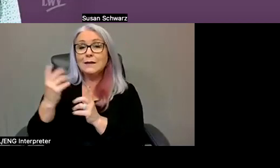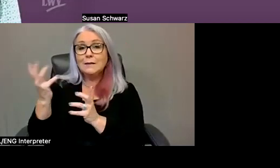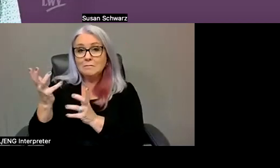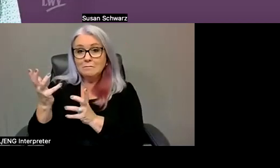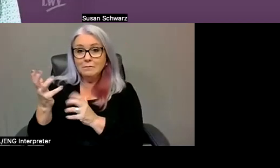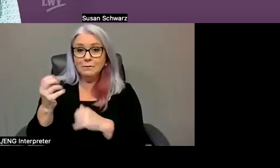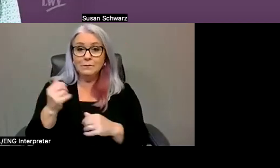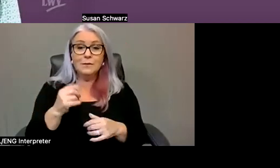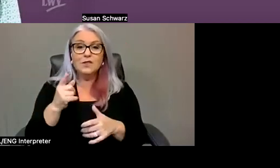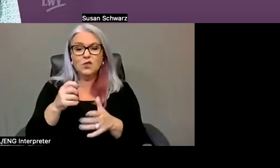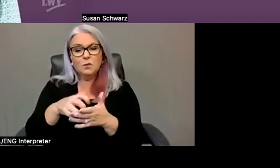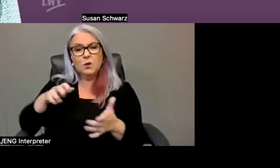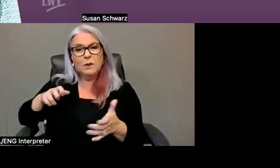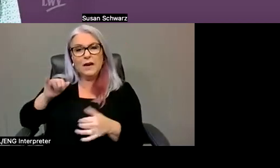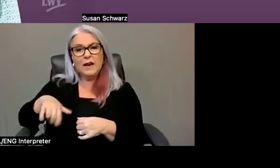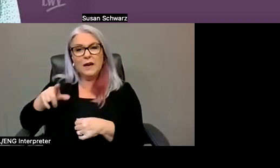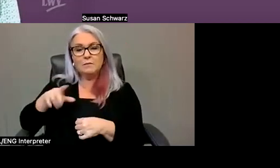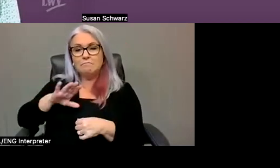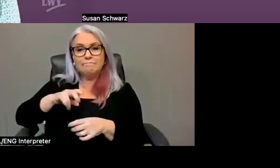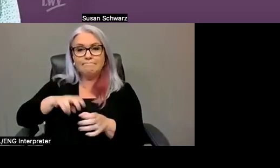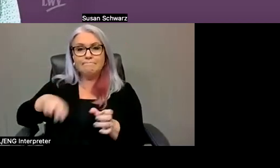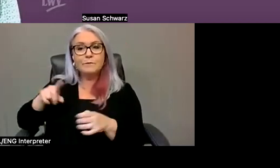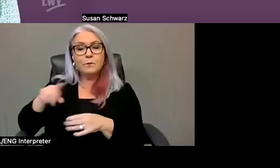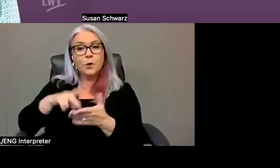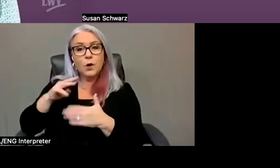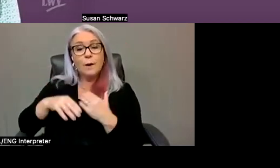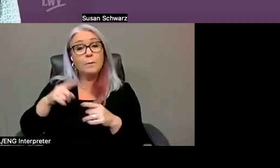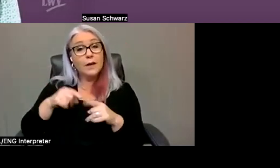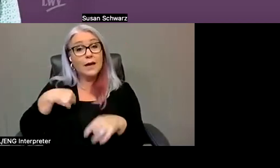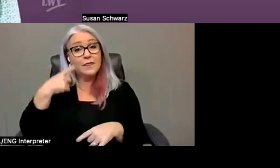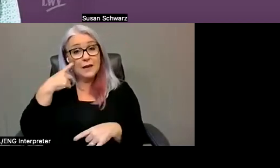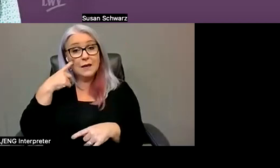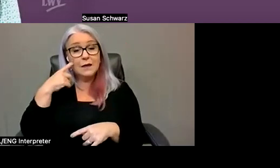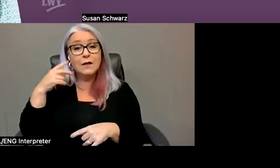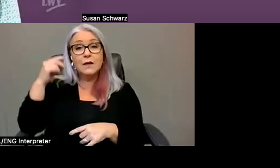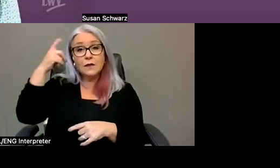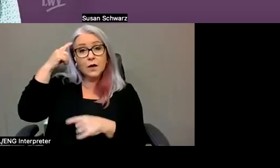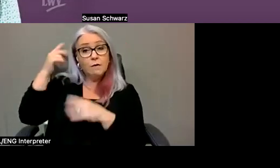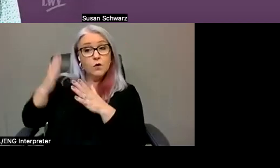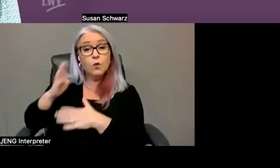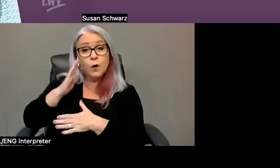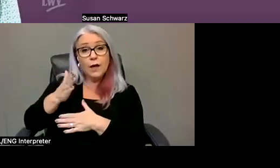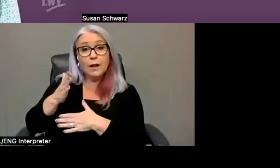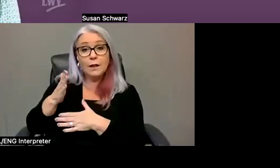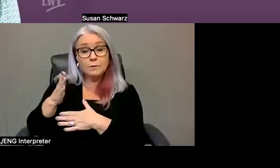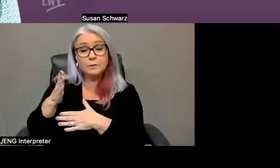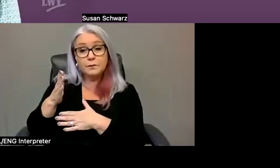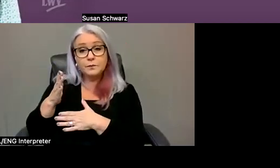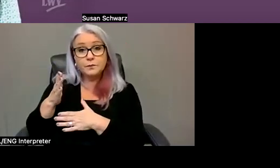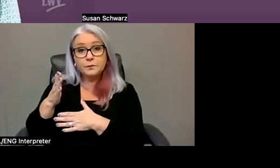back that program. But I do think that the governor will put forth another program that takes away